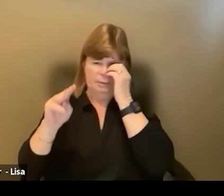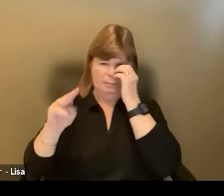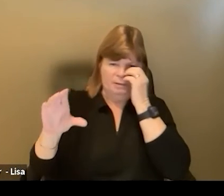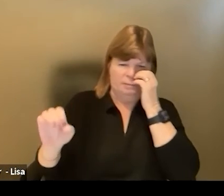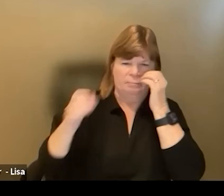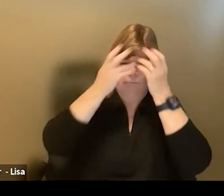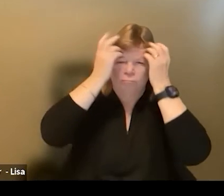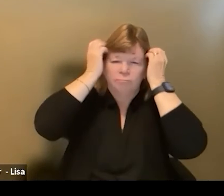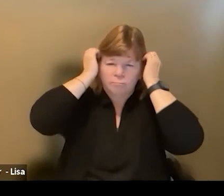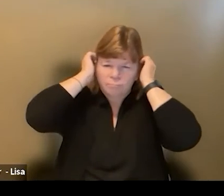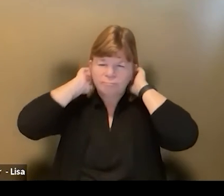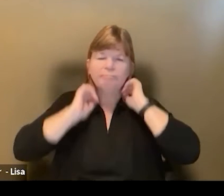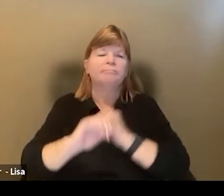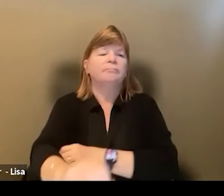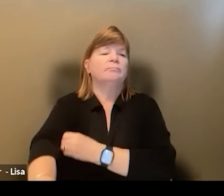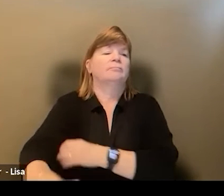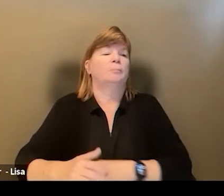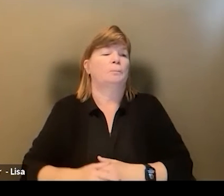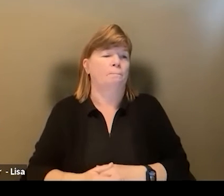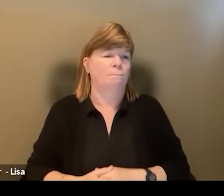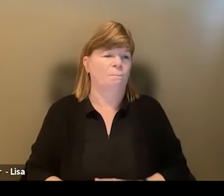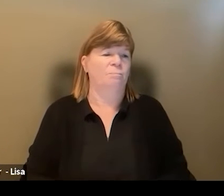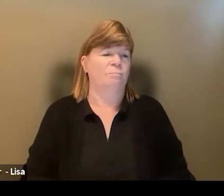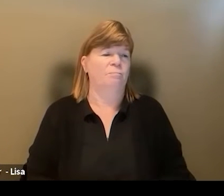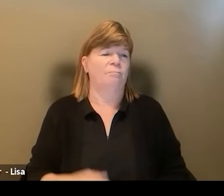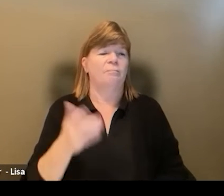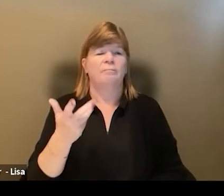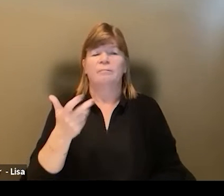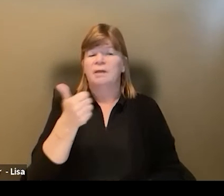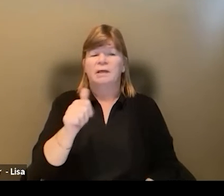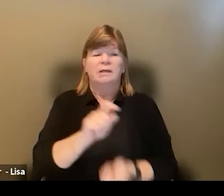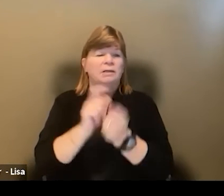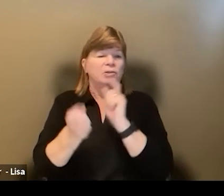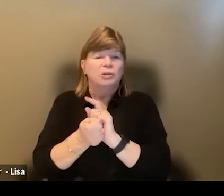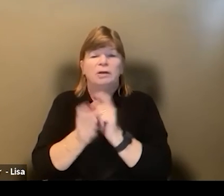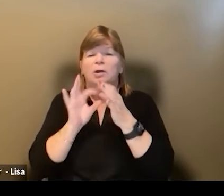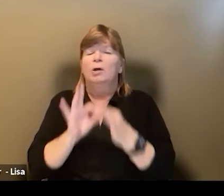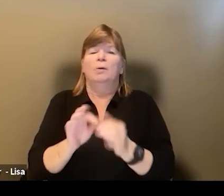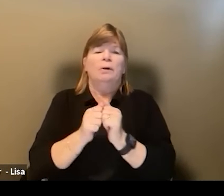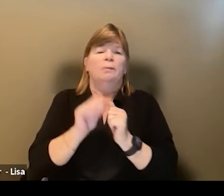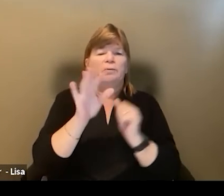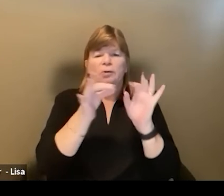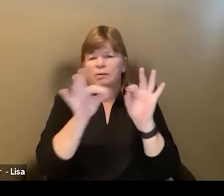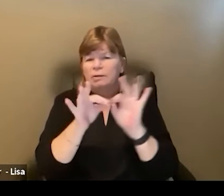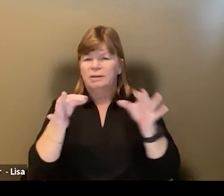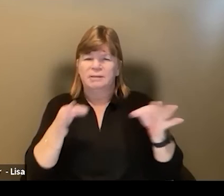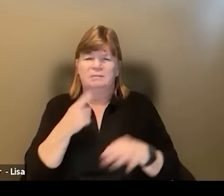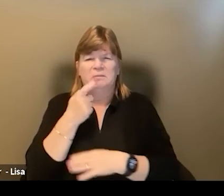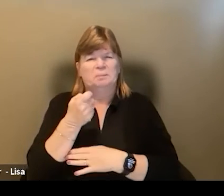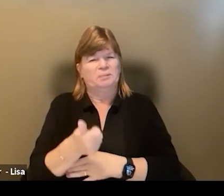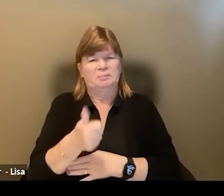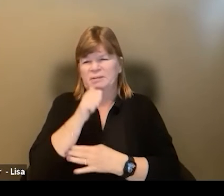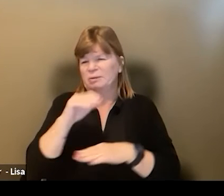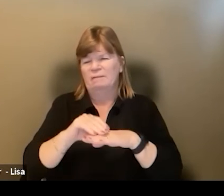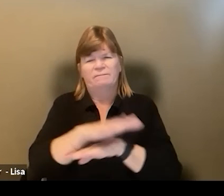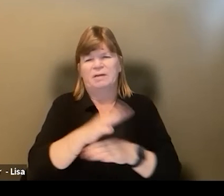entity. Maintenance of effort. So any changes that are around service definitions, again, they are minimal and they